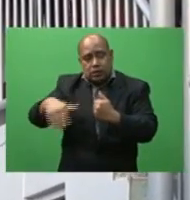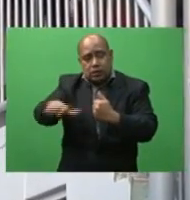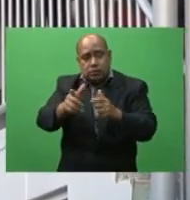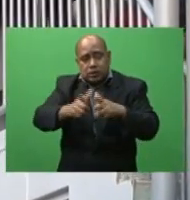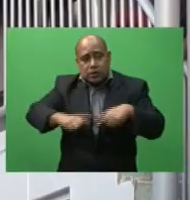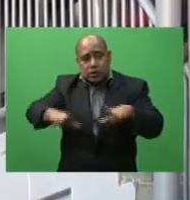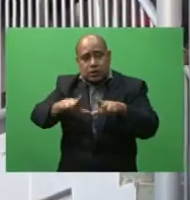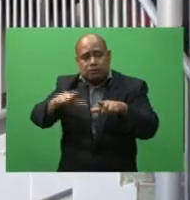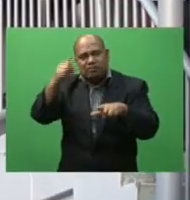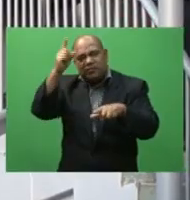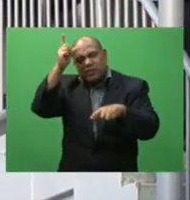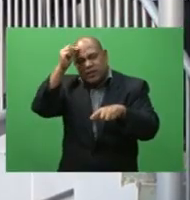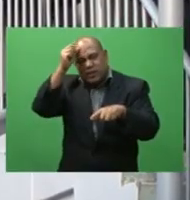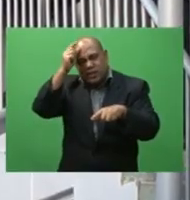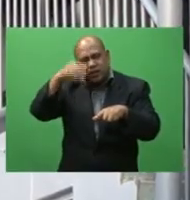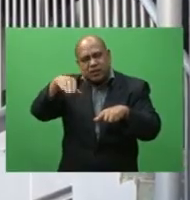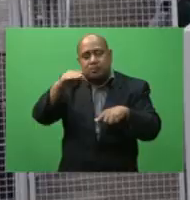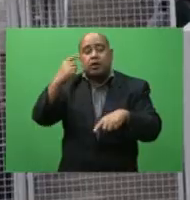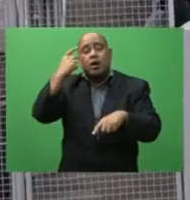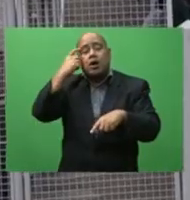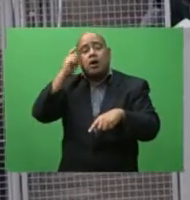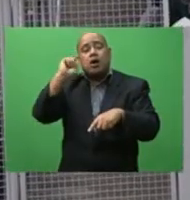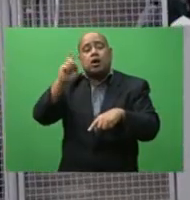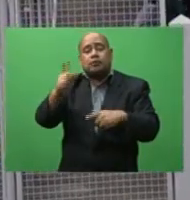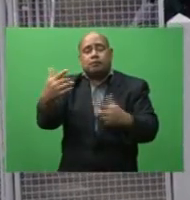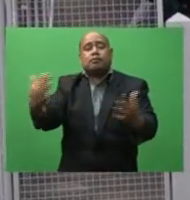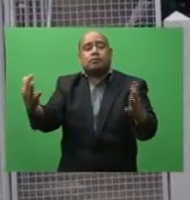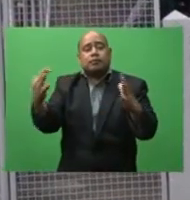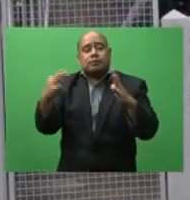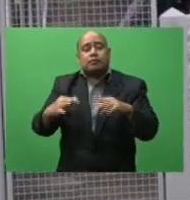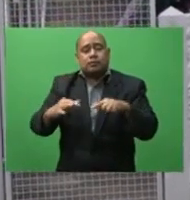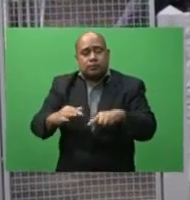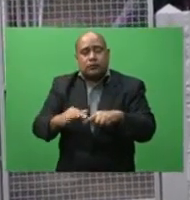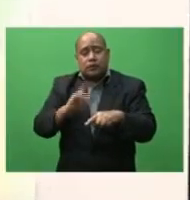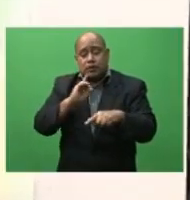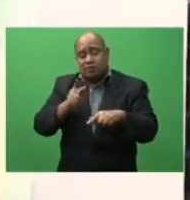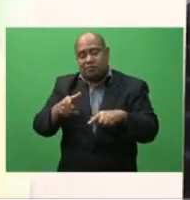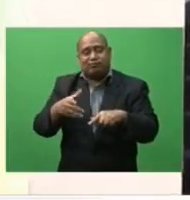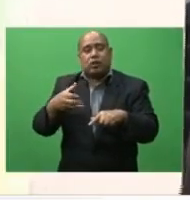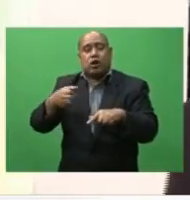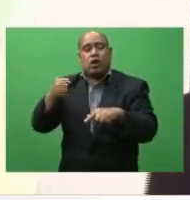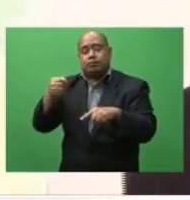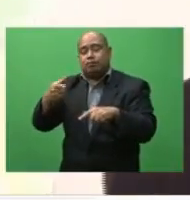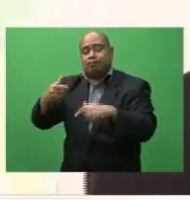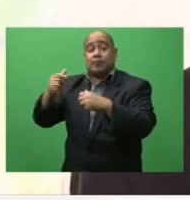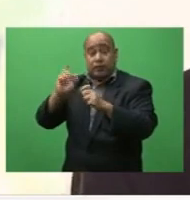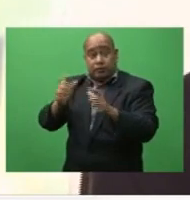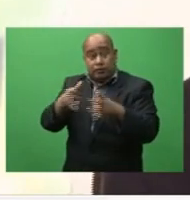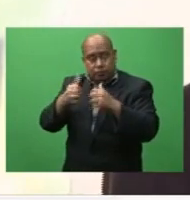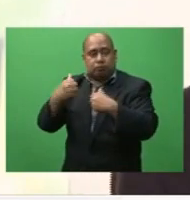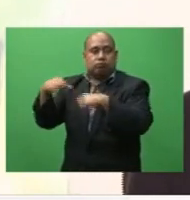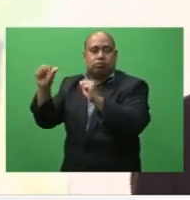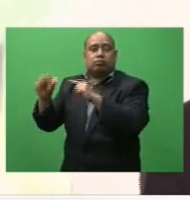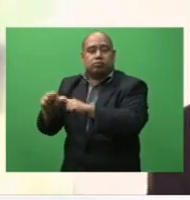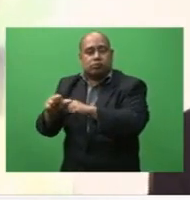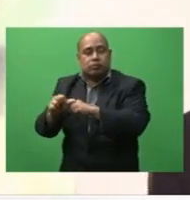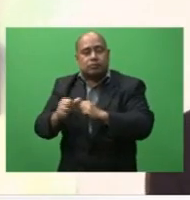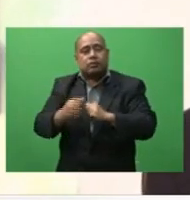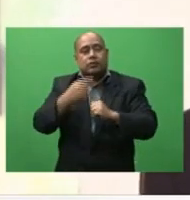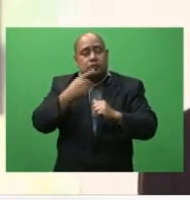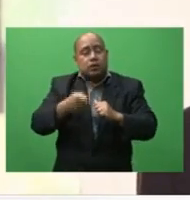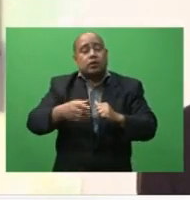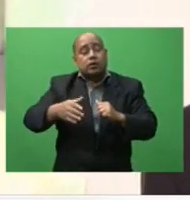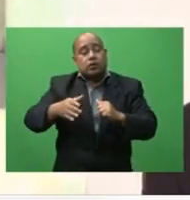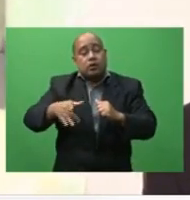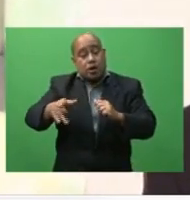is unsure if the division within the suspended party will help him achieve his goal. Well, it's all about unity. We